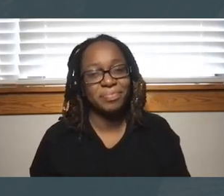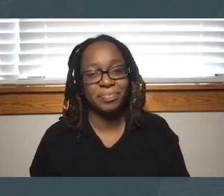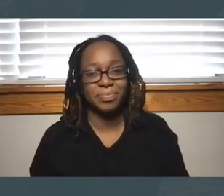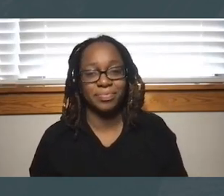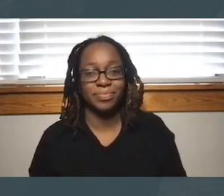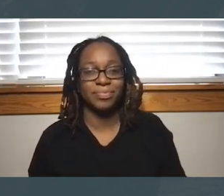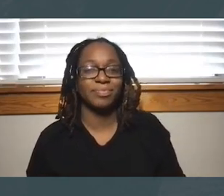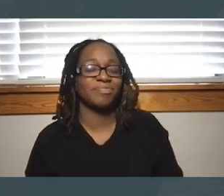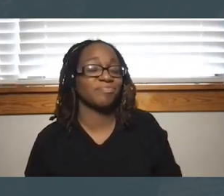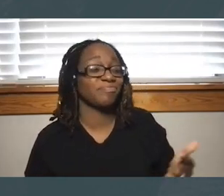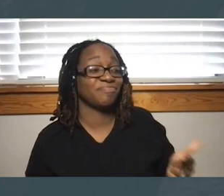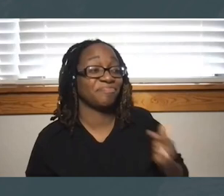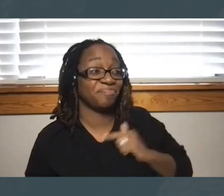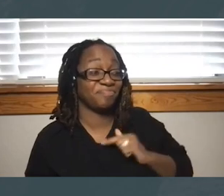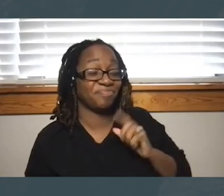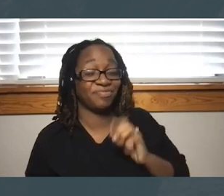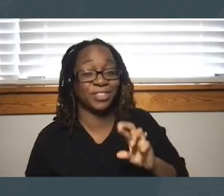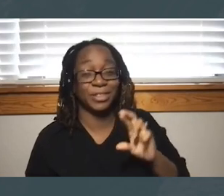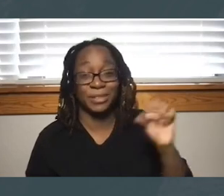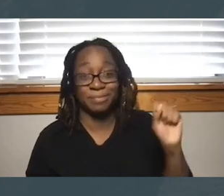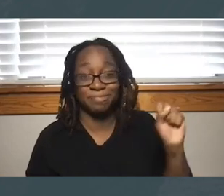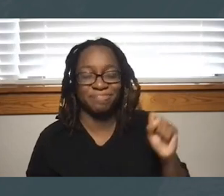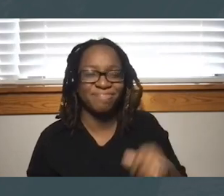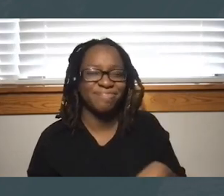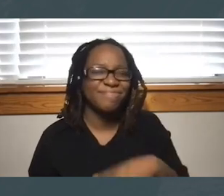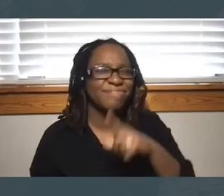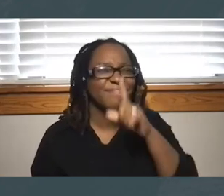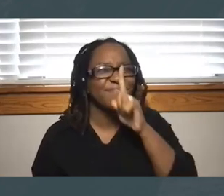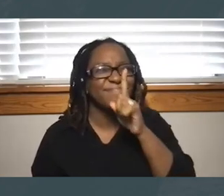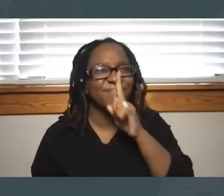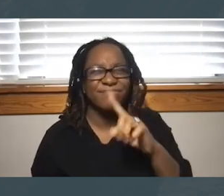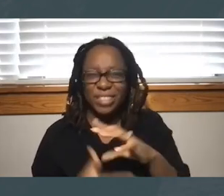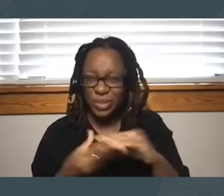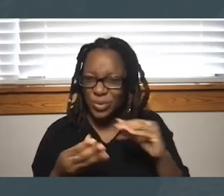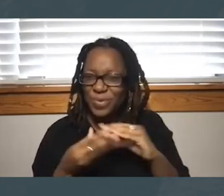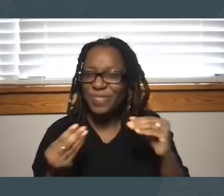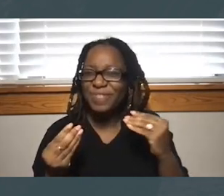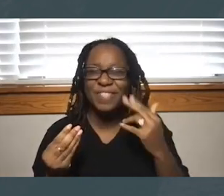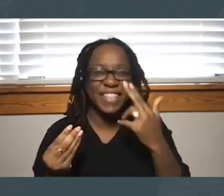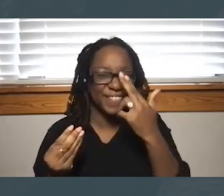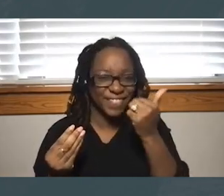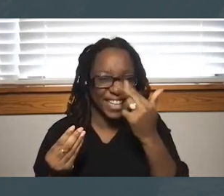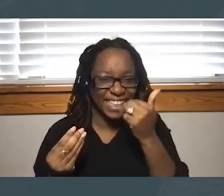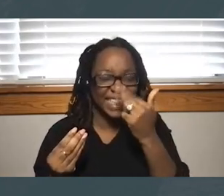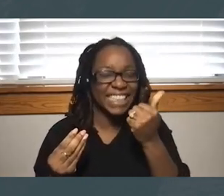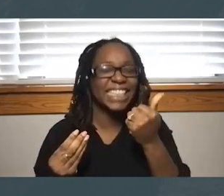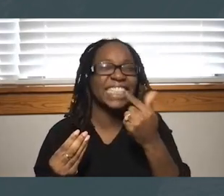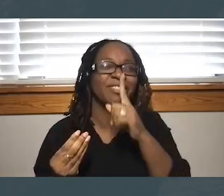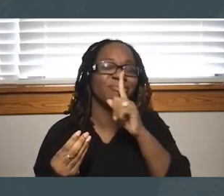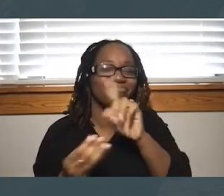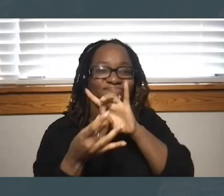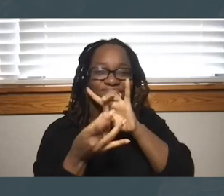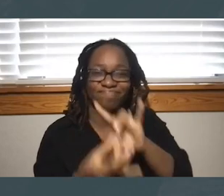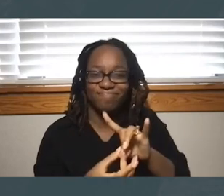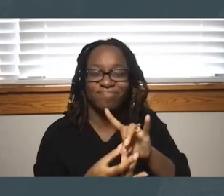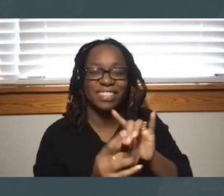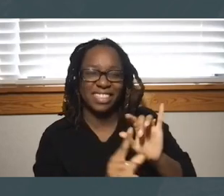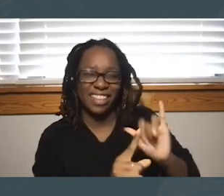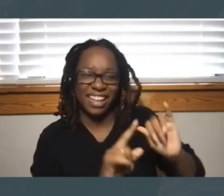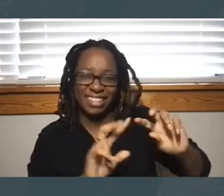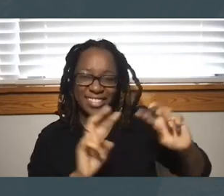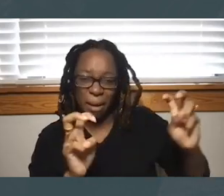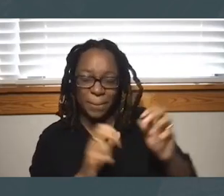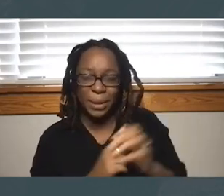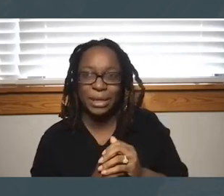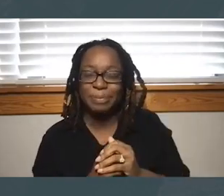I mean, in a way, it's a kind of a funny story that I'll tell in relation to that point, because I think when I was writing